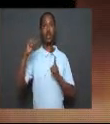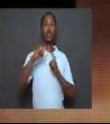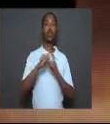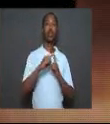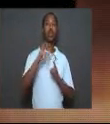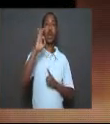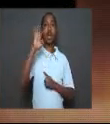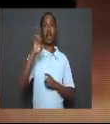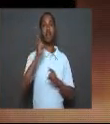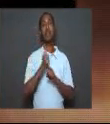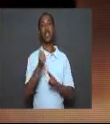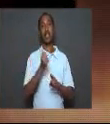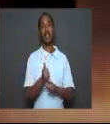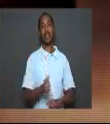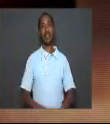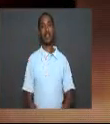iron metal.